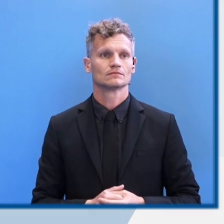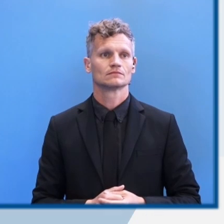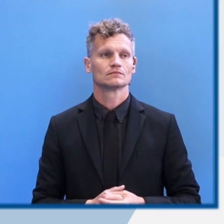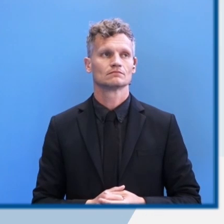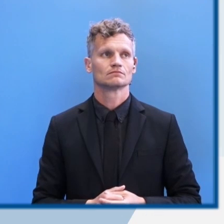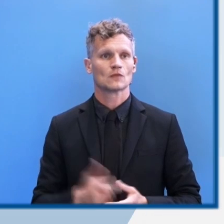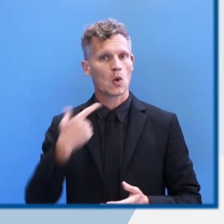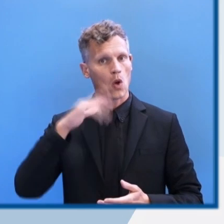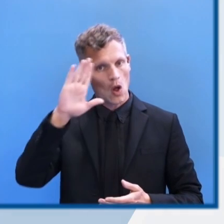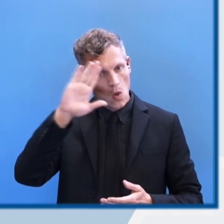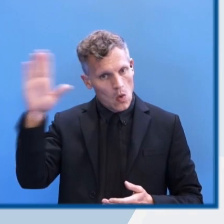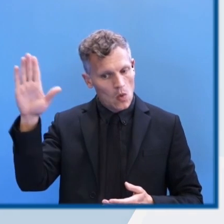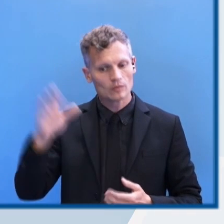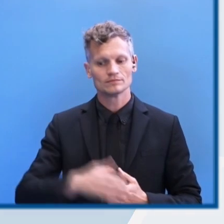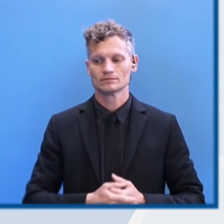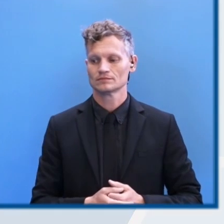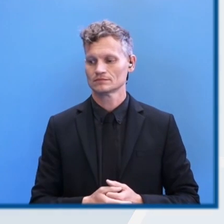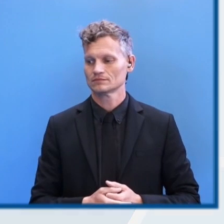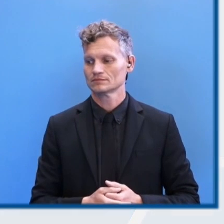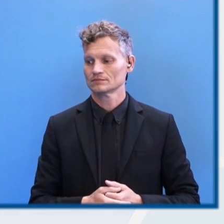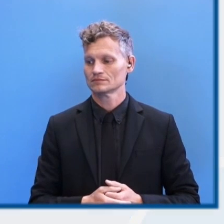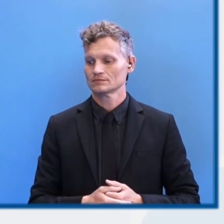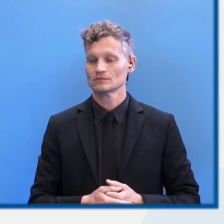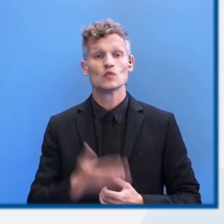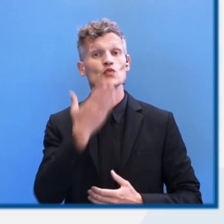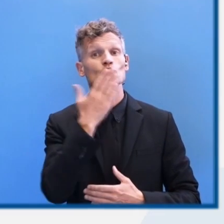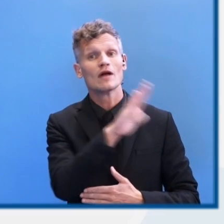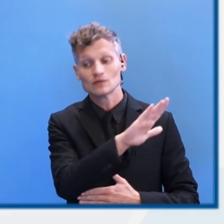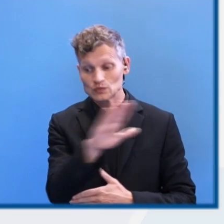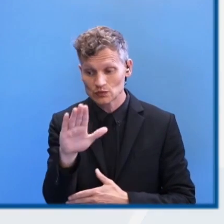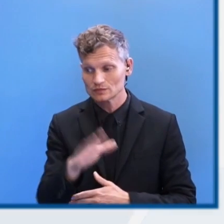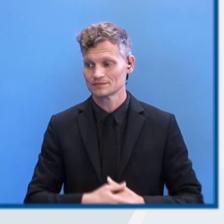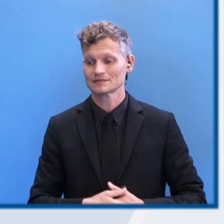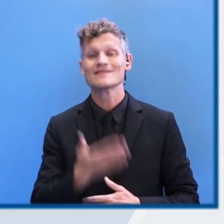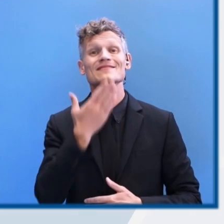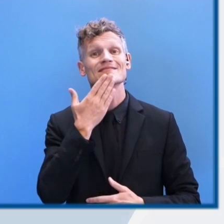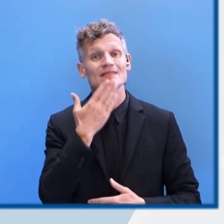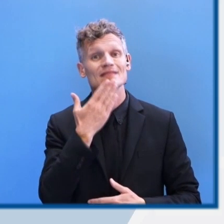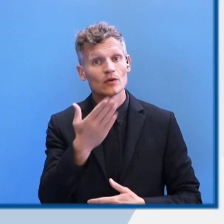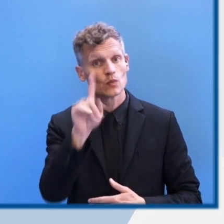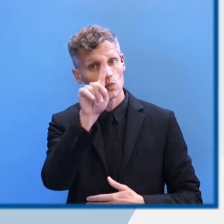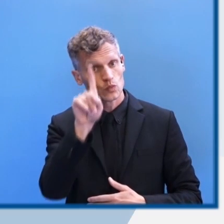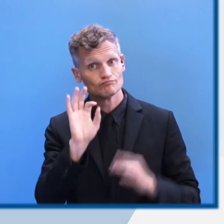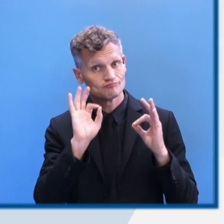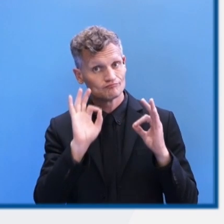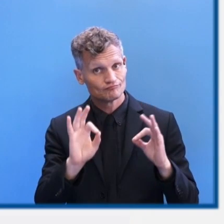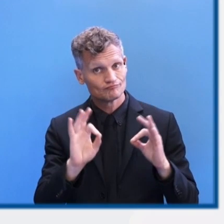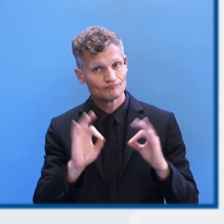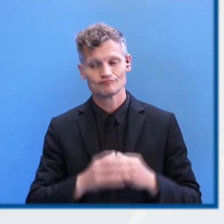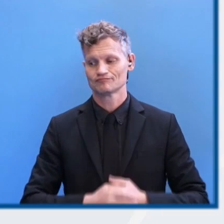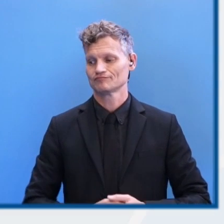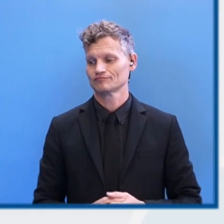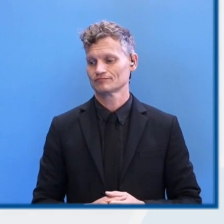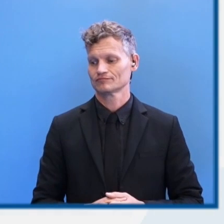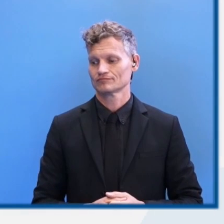Thank you very much for this question, Professor Smith. So the factors needed to break the